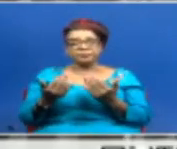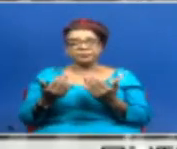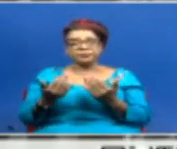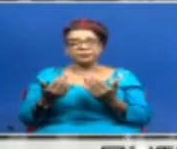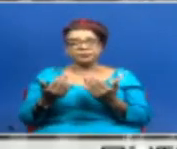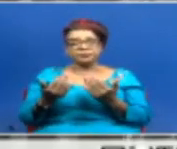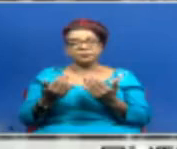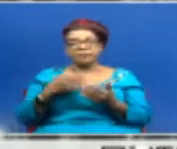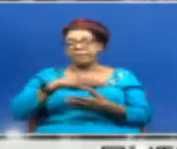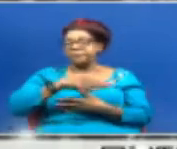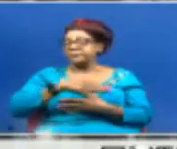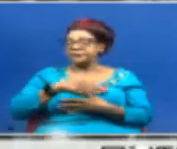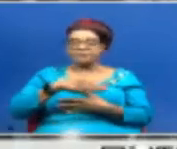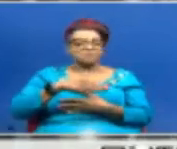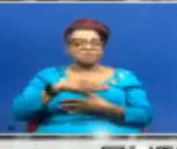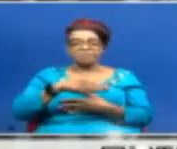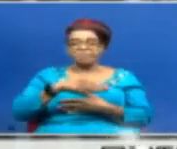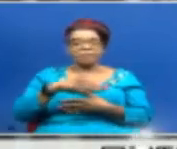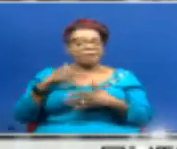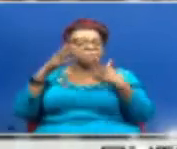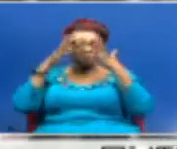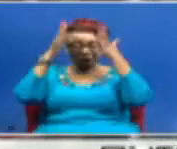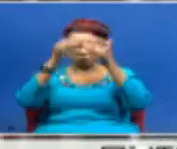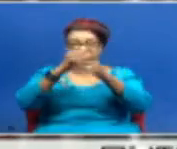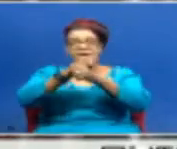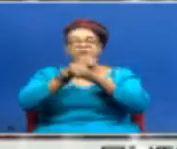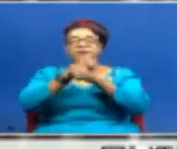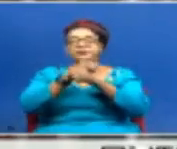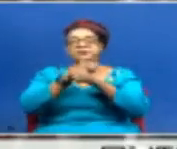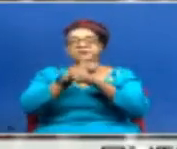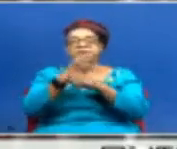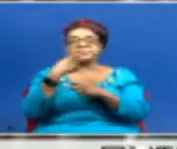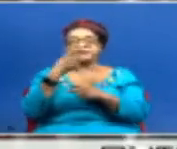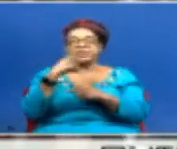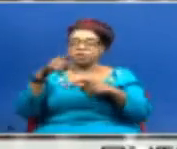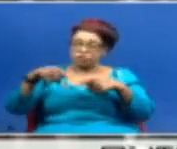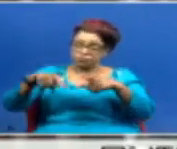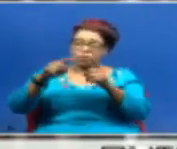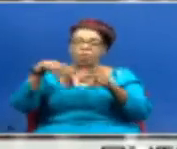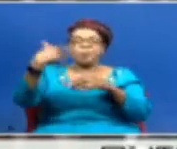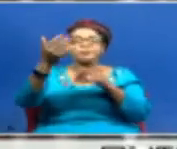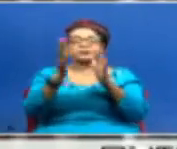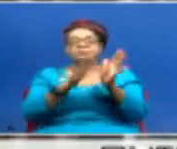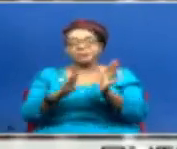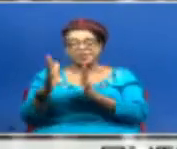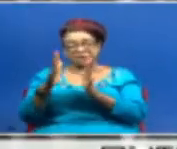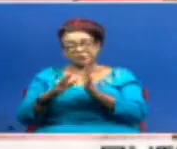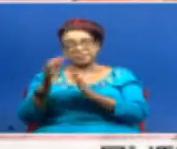Tamali. Bishop utanitetea umwambia hata wewe unaendanga kupanga kazi yao.